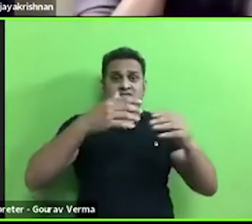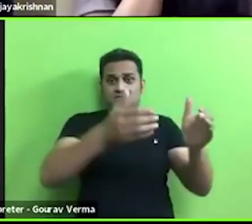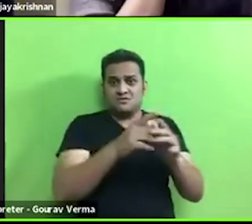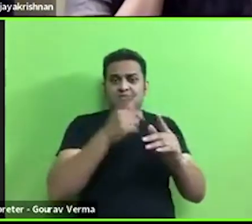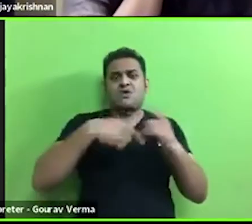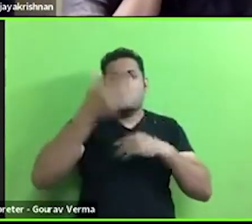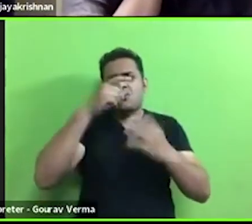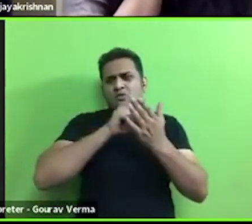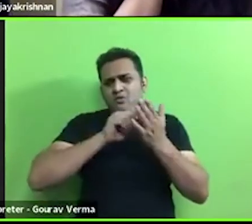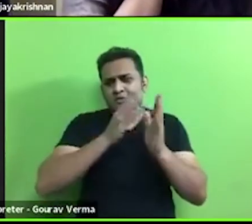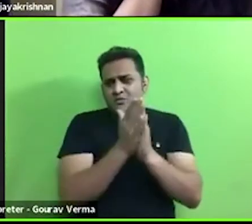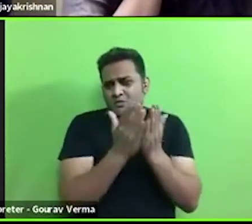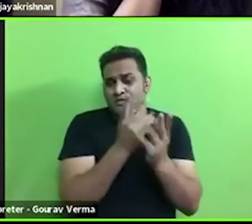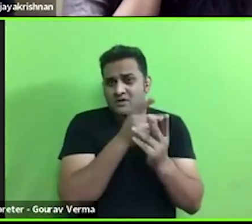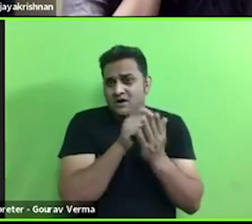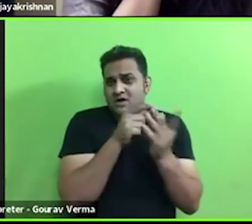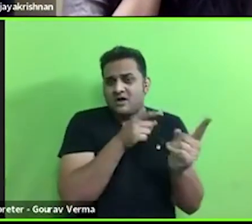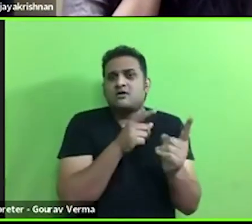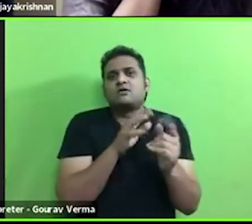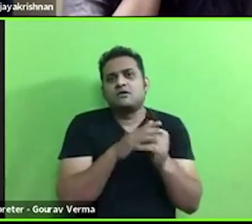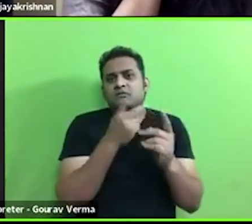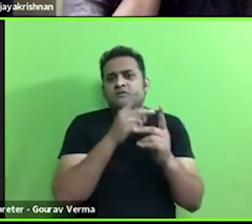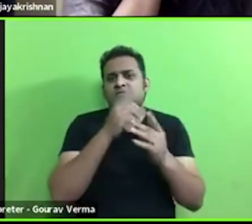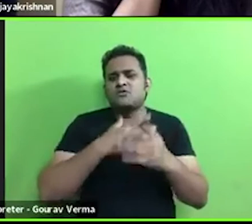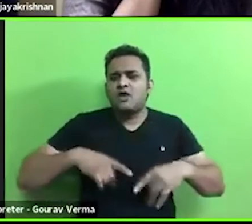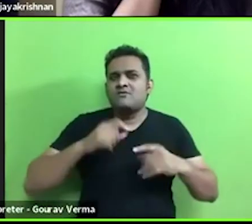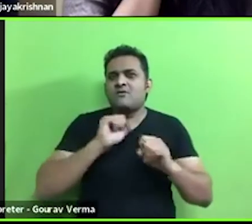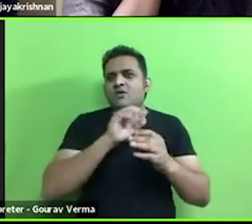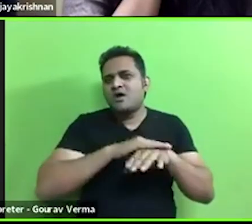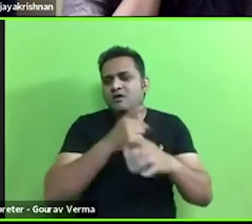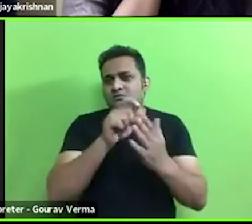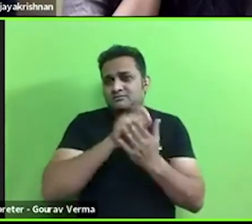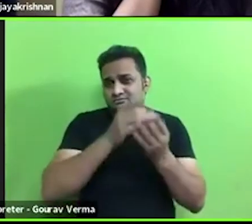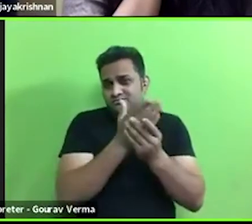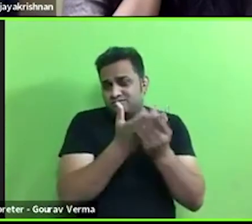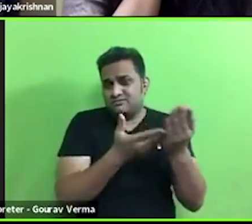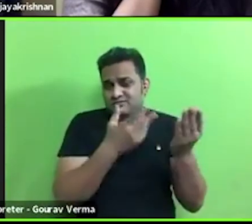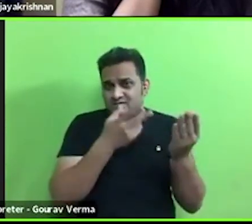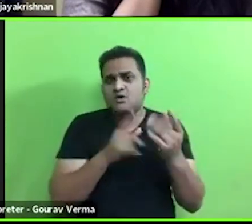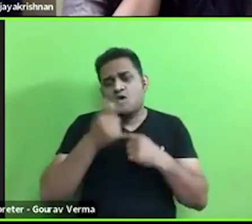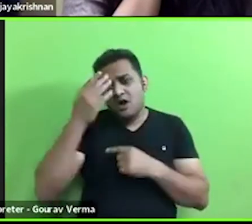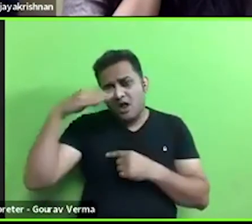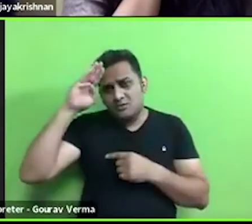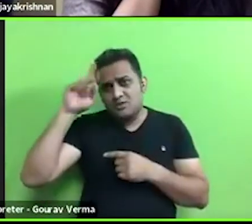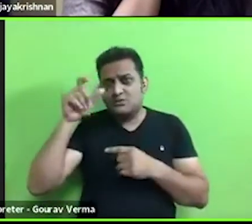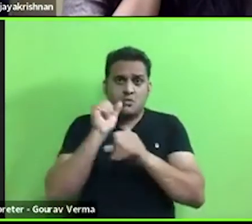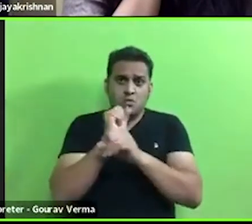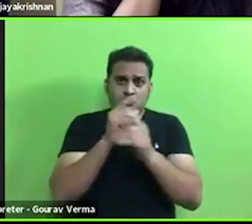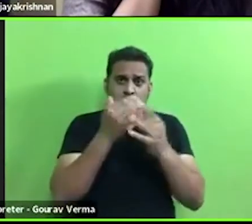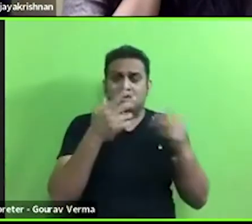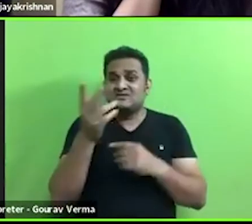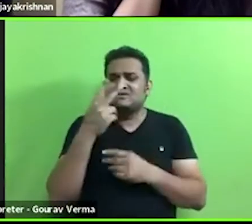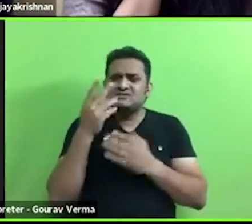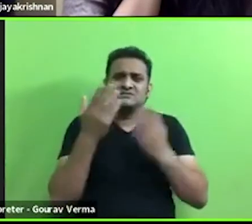memoirs, and of course the ethnographies of Dalit livelihood, especially and anthropologists have done good work, you will see how